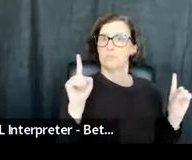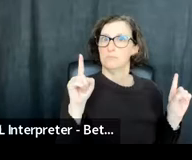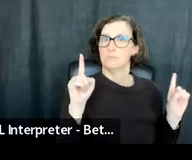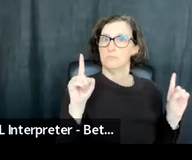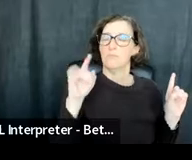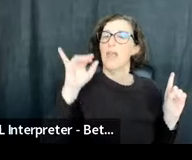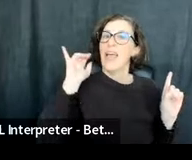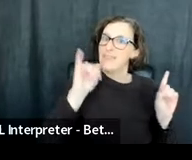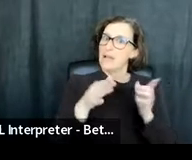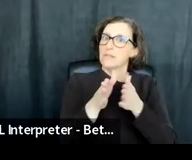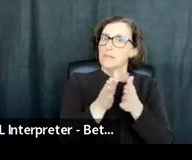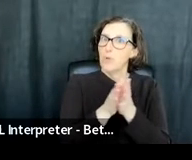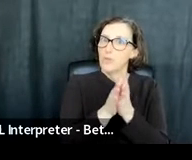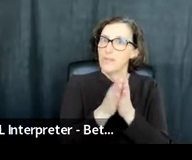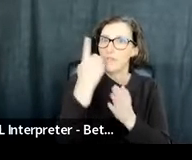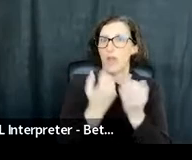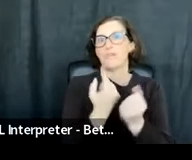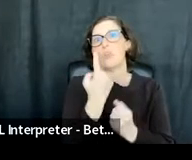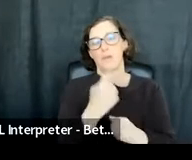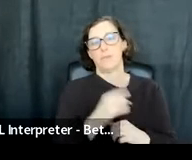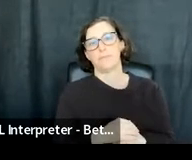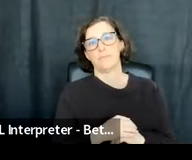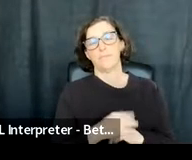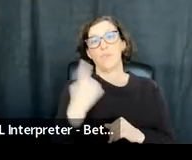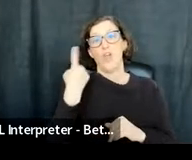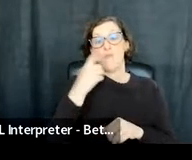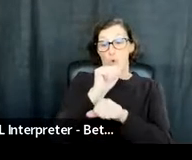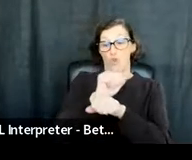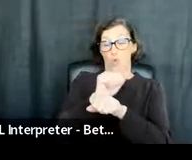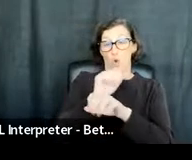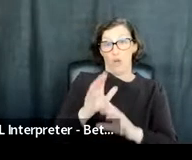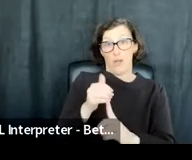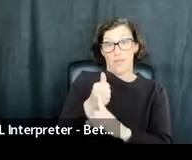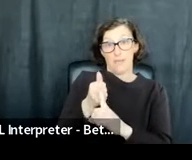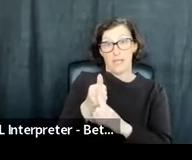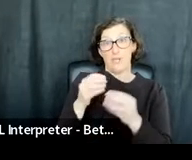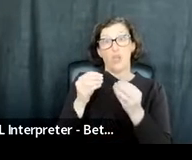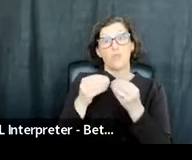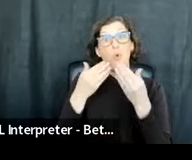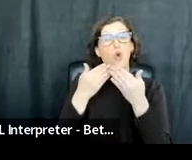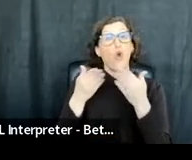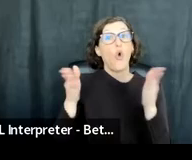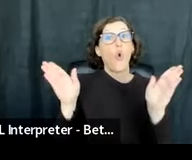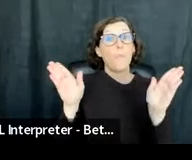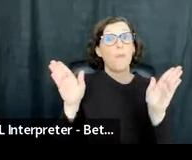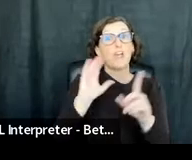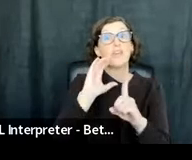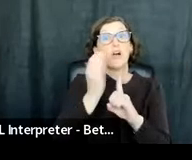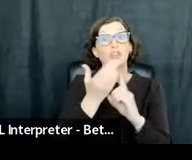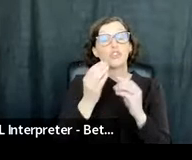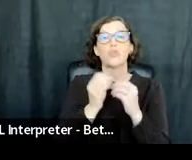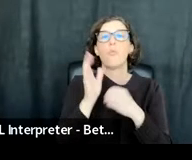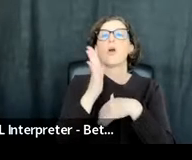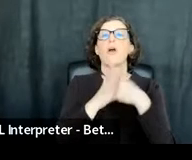the incentive for everybody. As far as the employee, again, I think the more open the culture is, the more comfortable they might